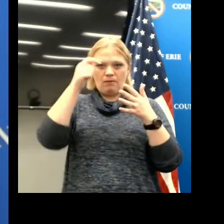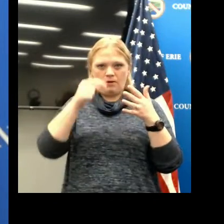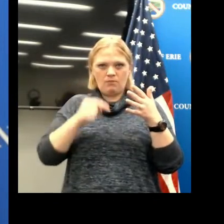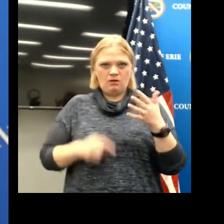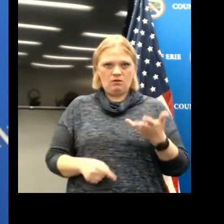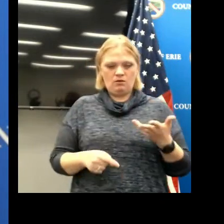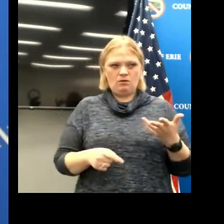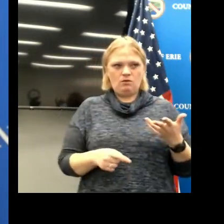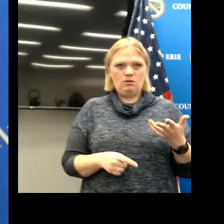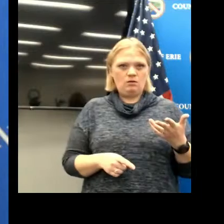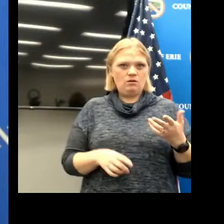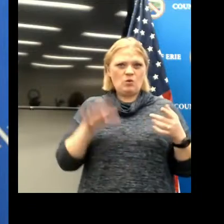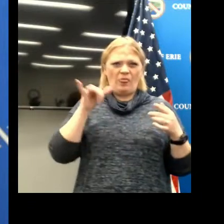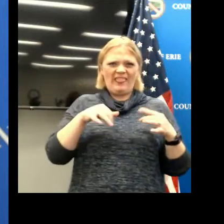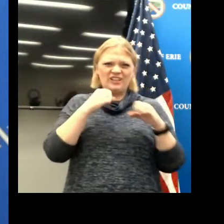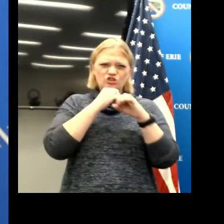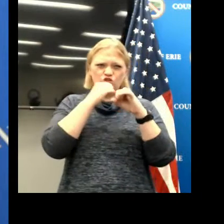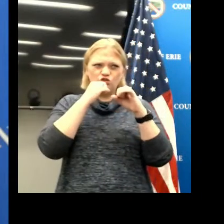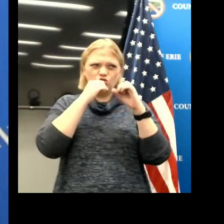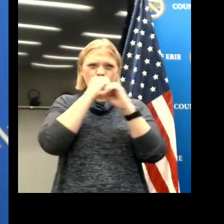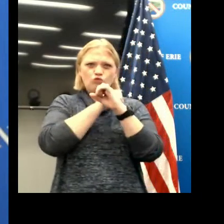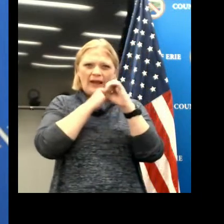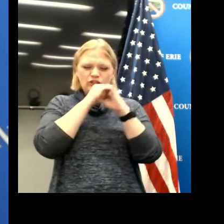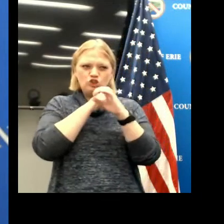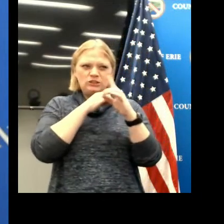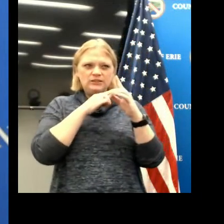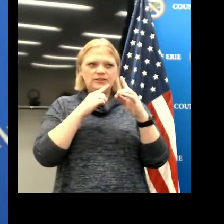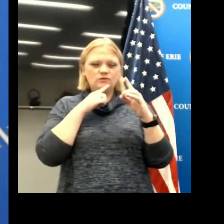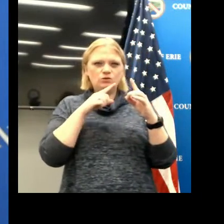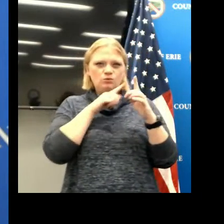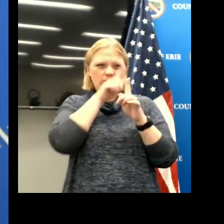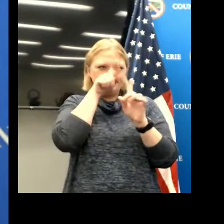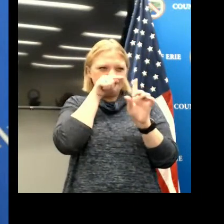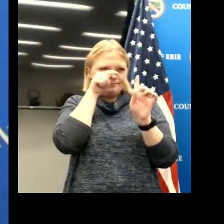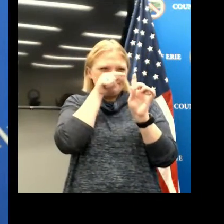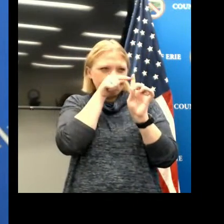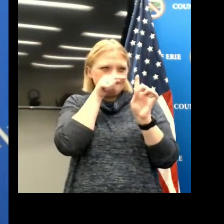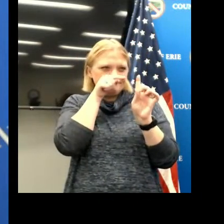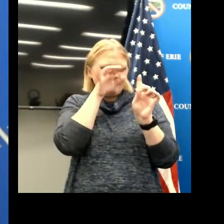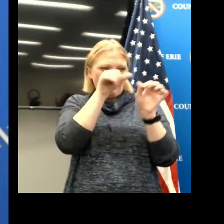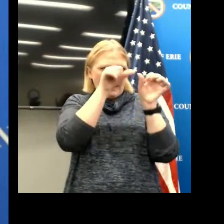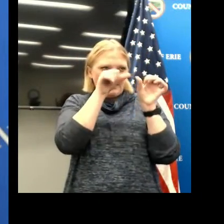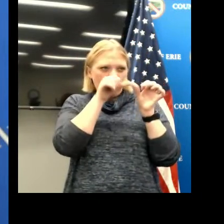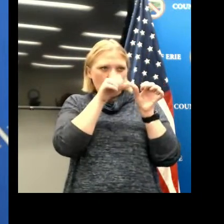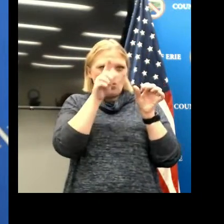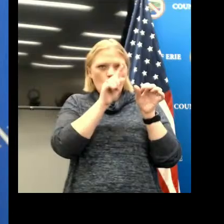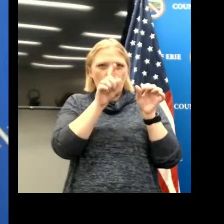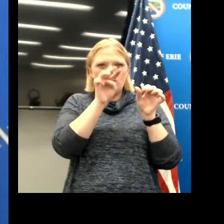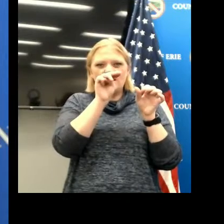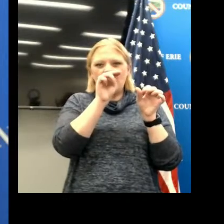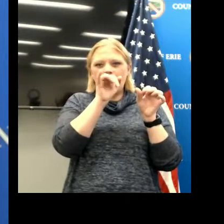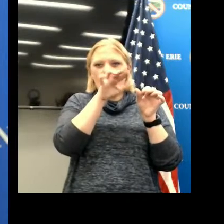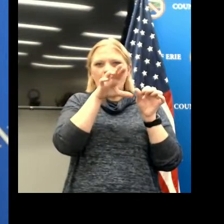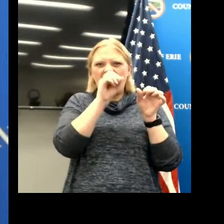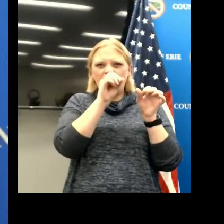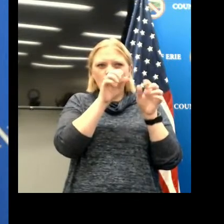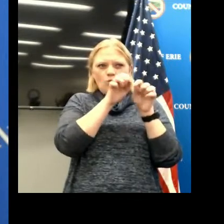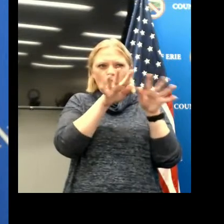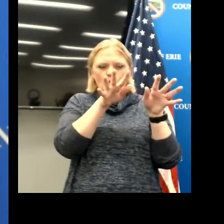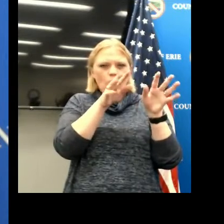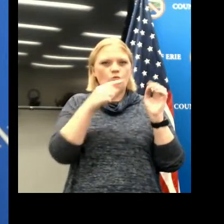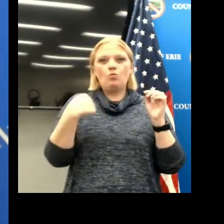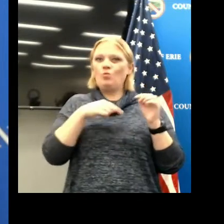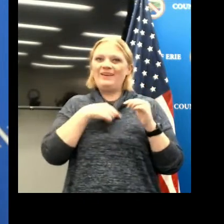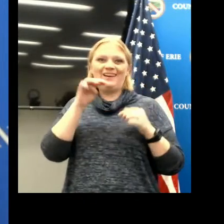to pinpoint in a narrow area the micro outbreaks. Well, our problem is we don't have micro outbreaks, we have macro